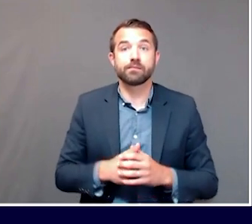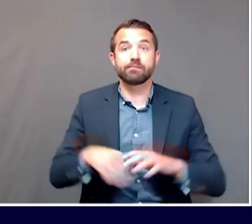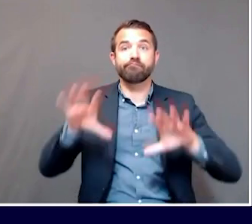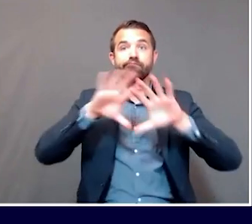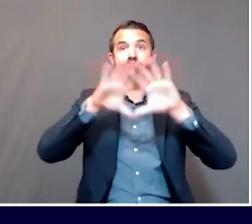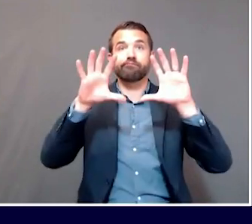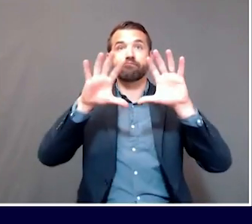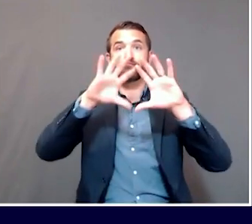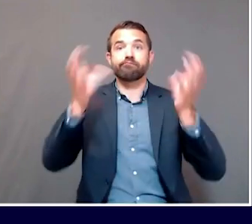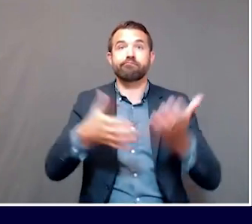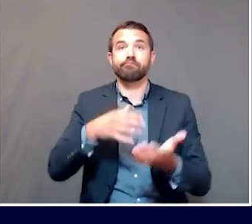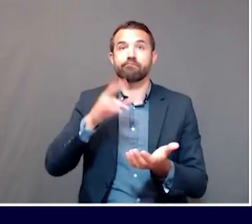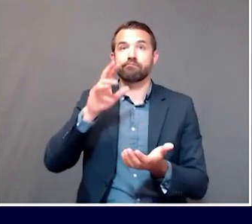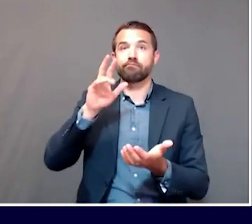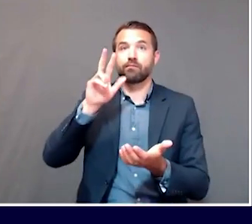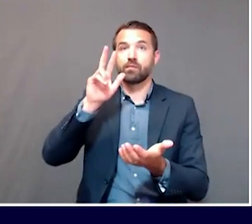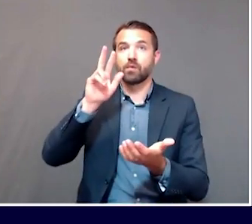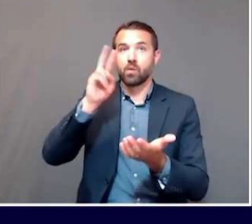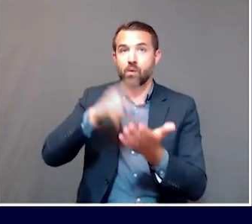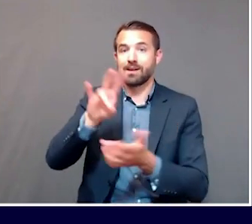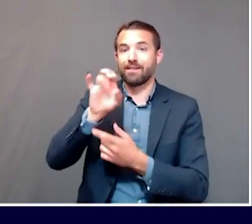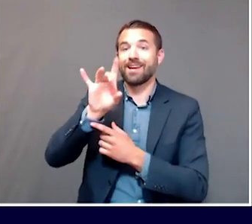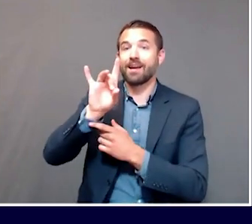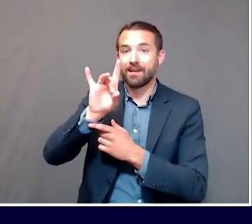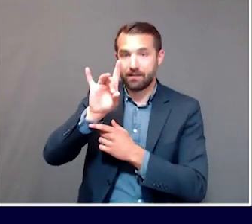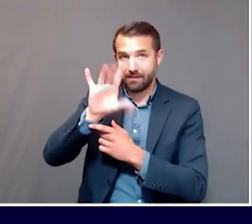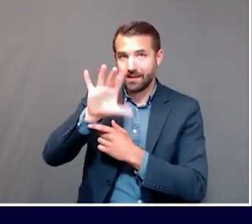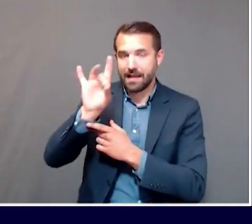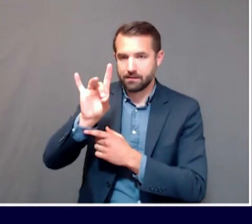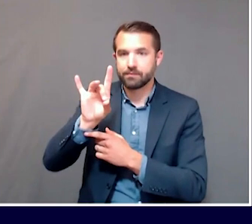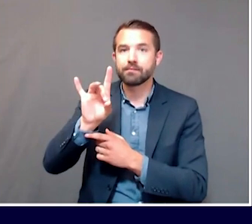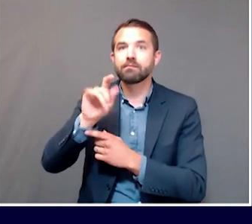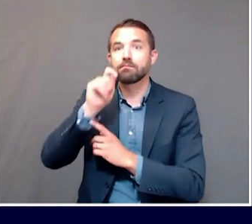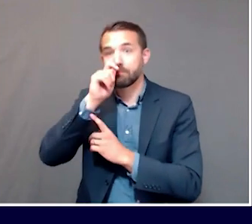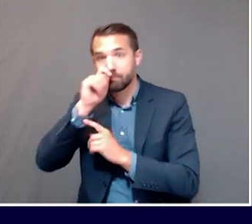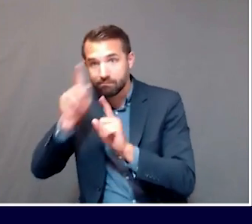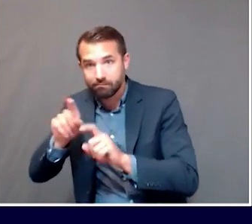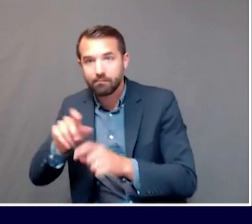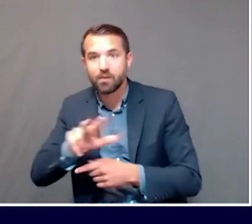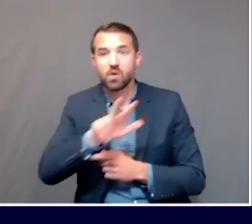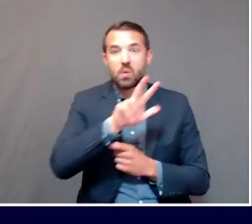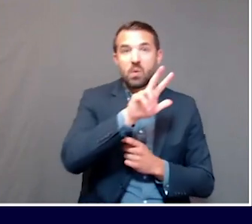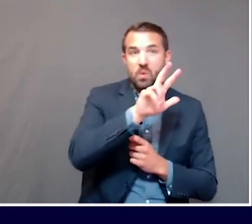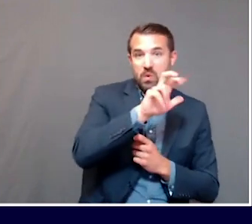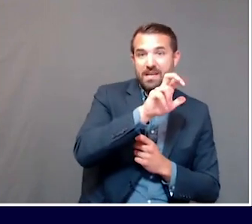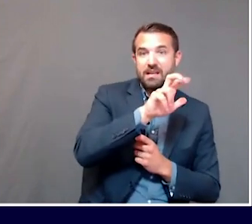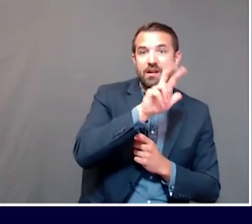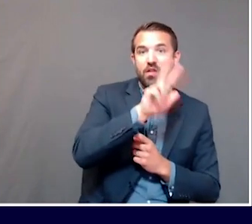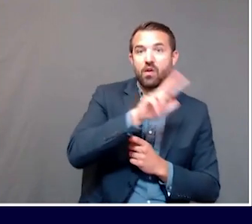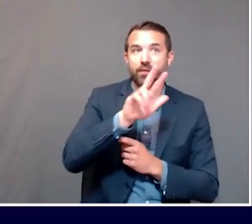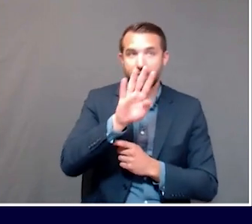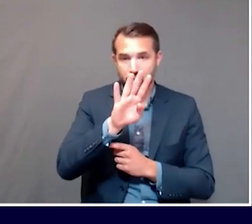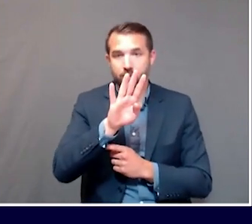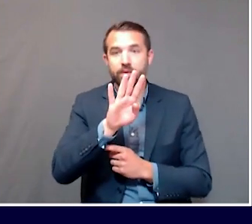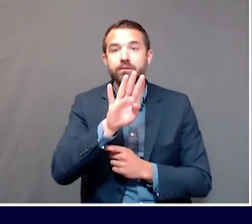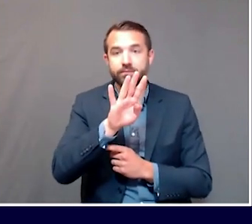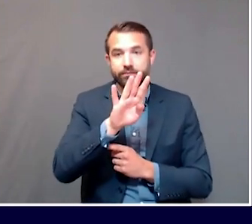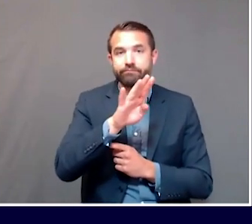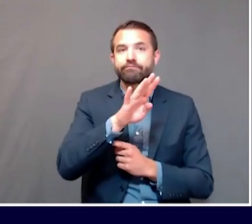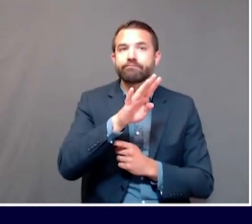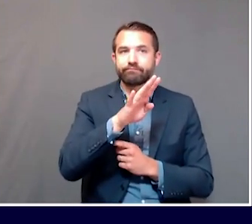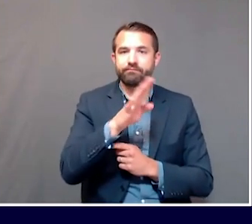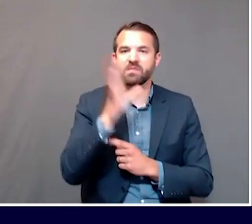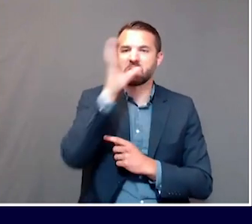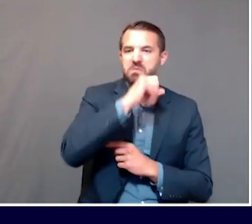2,758 are confirmed and 344 are probable cases. Right now in Maine, 28 individuals